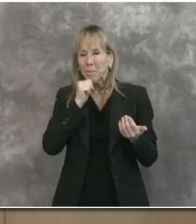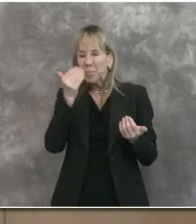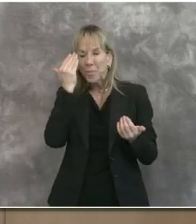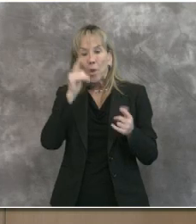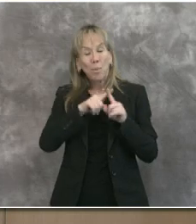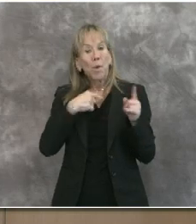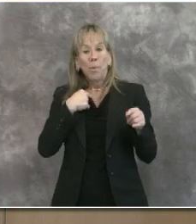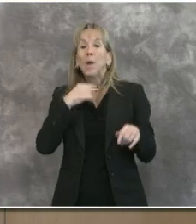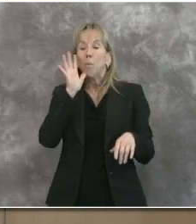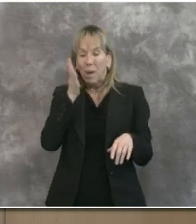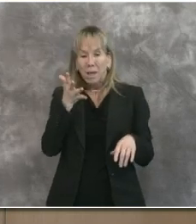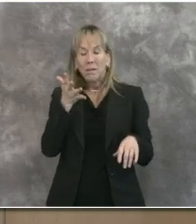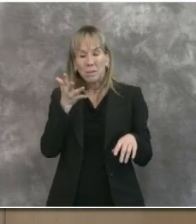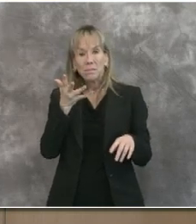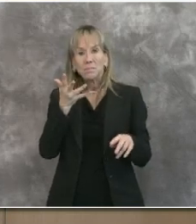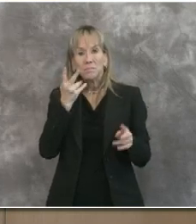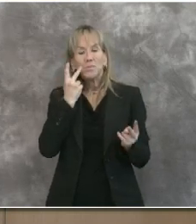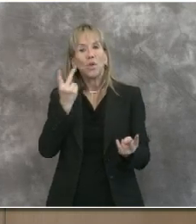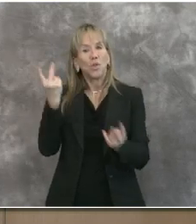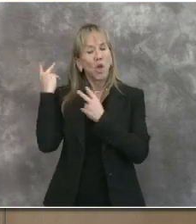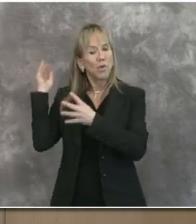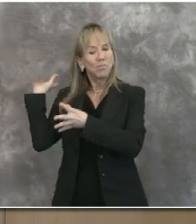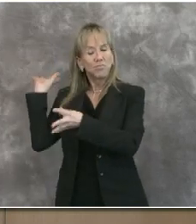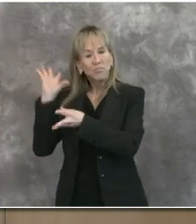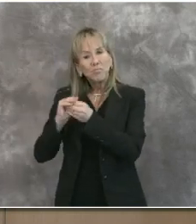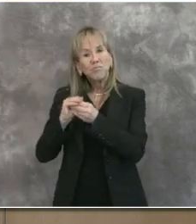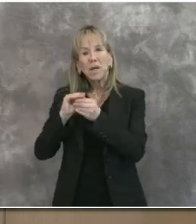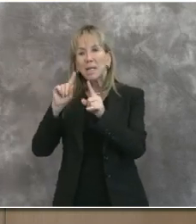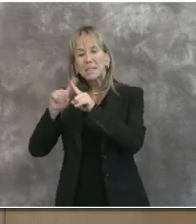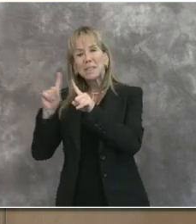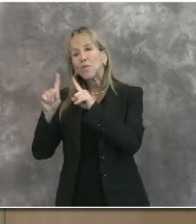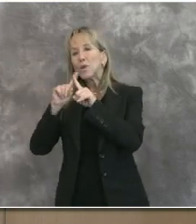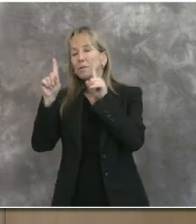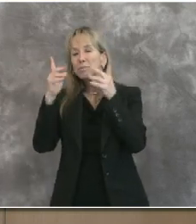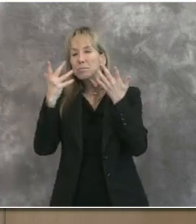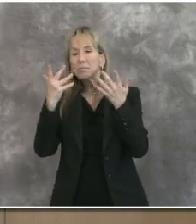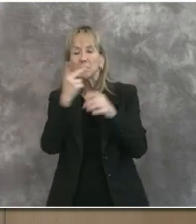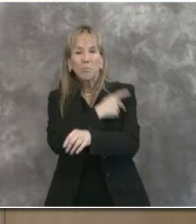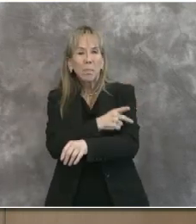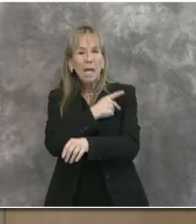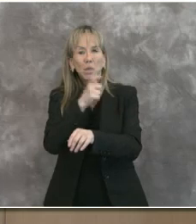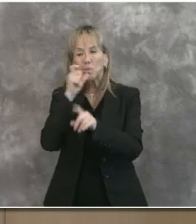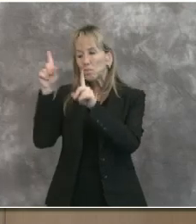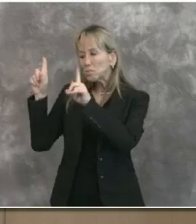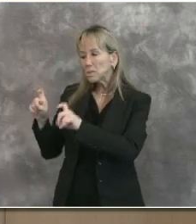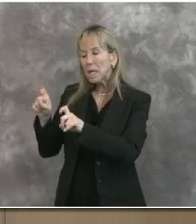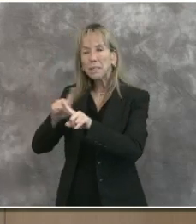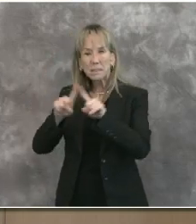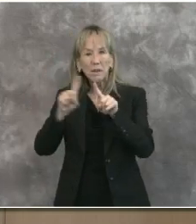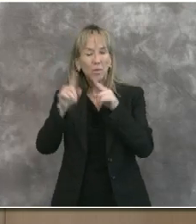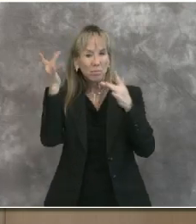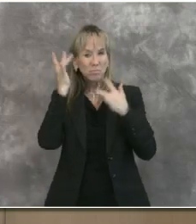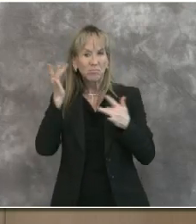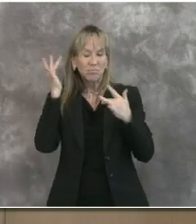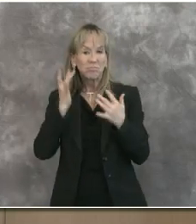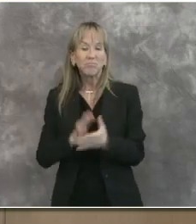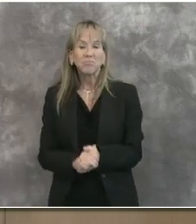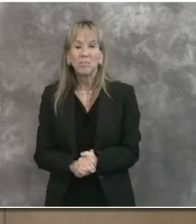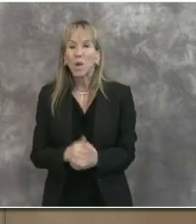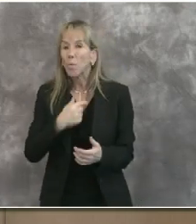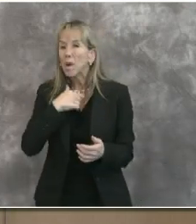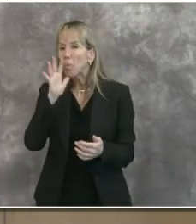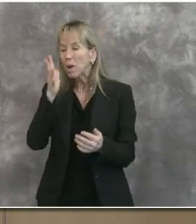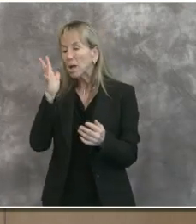with samples we have available from patients that were tested for viruses and in this specific category of deaths, to be sure